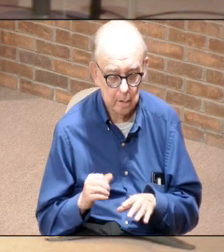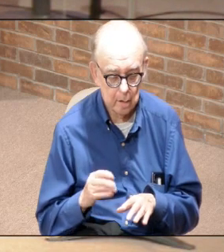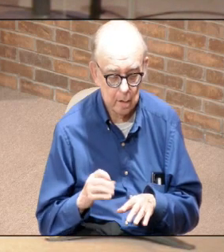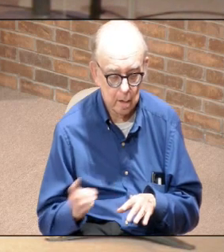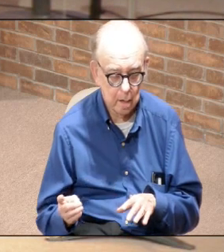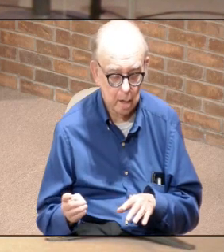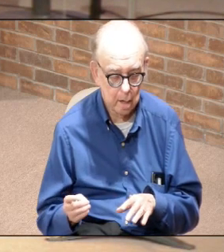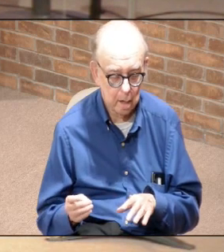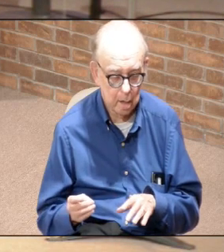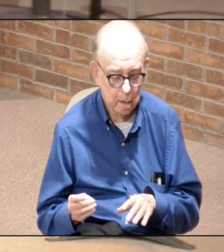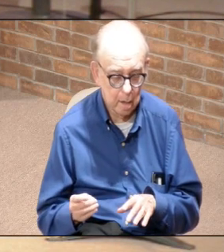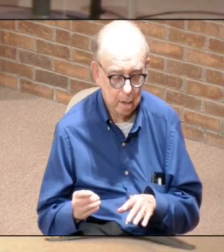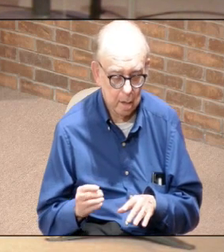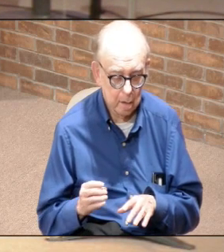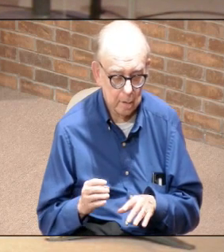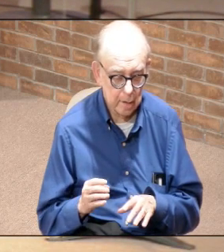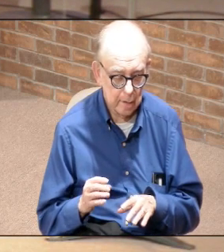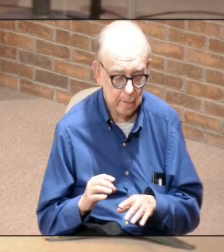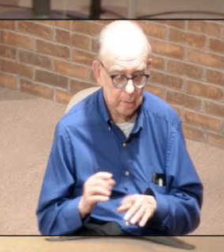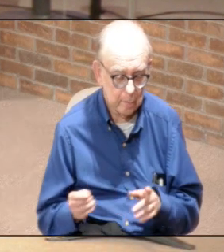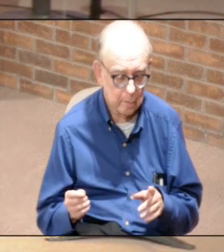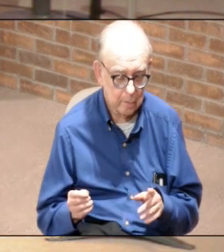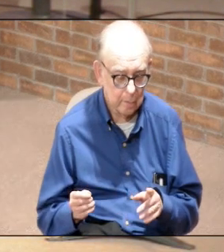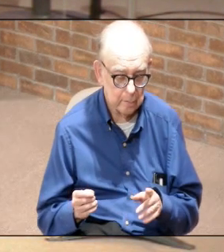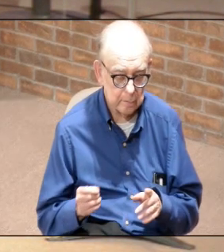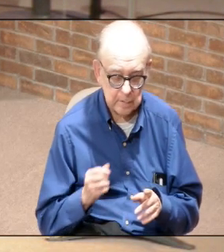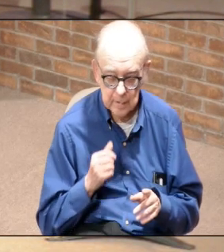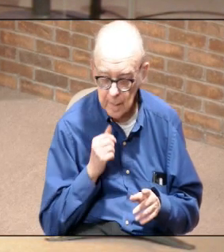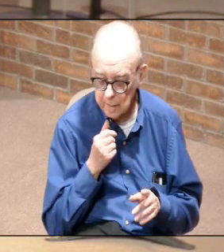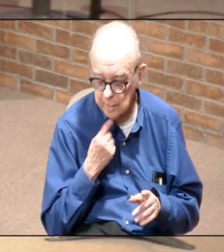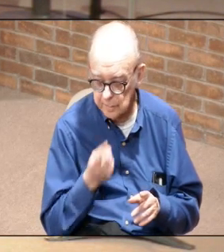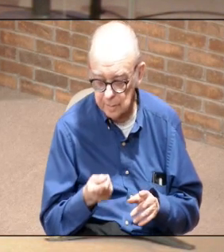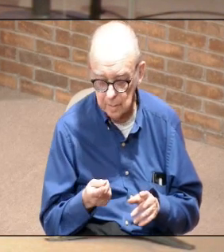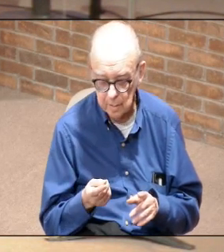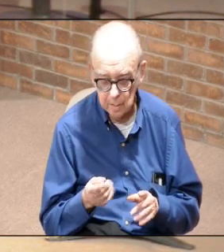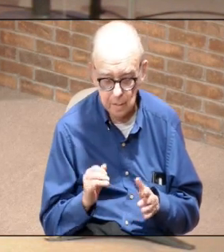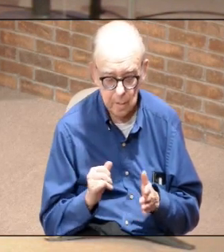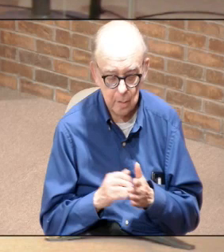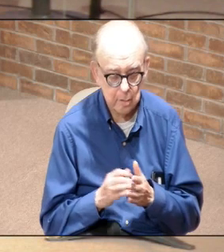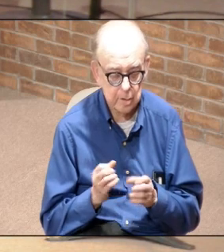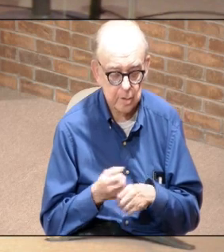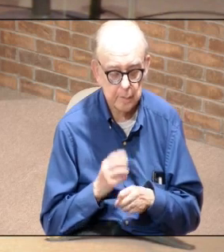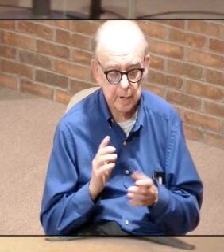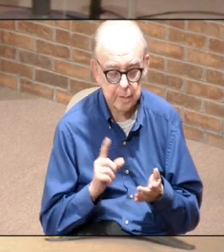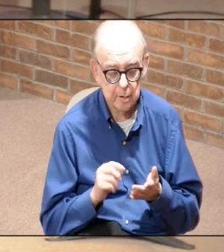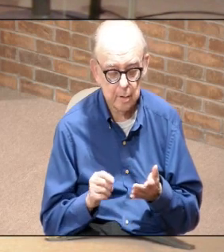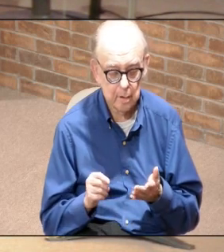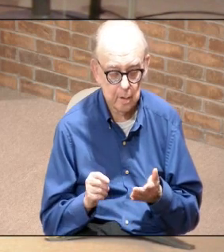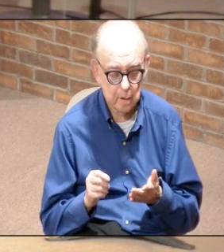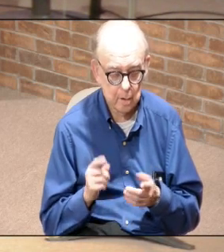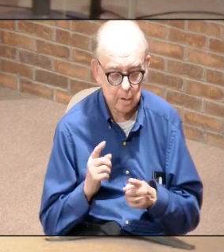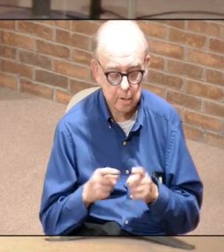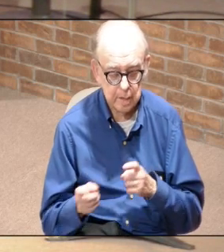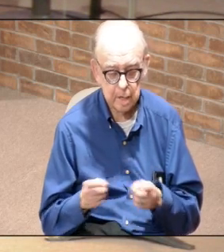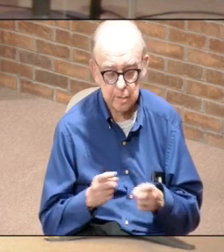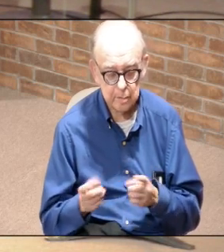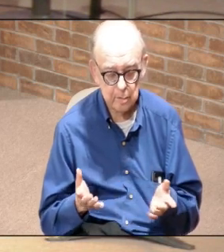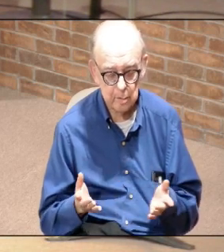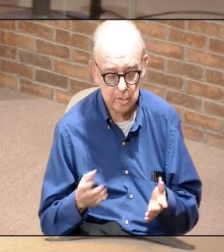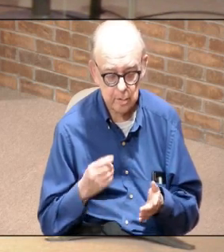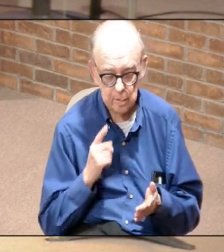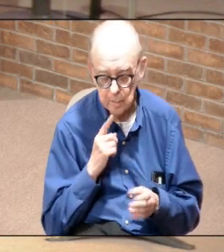COVID died from the flu. They just don't tell you because that doesn't make the news and they can't control you.